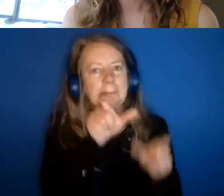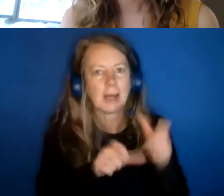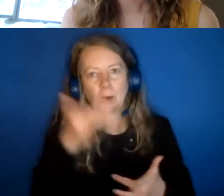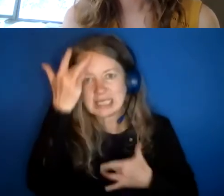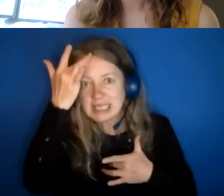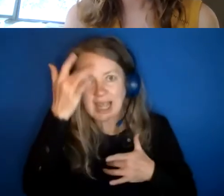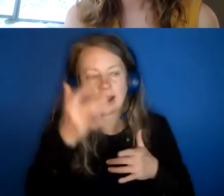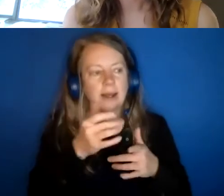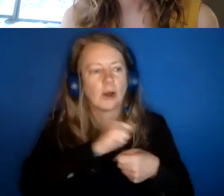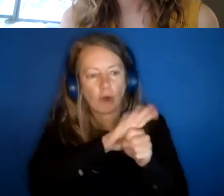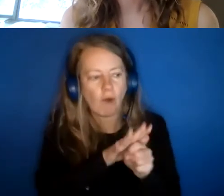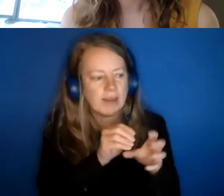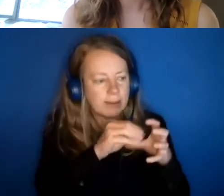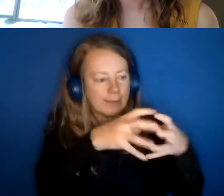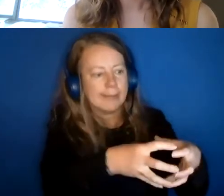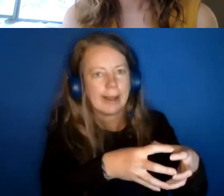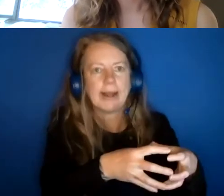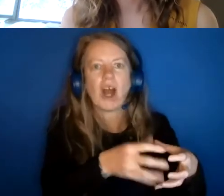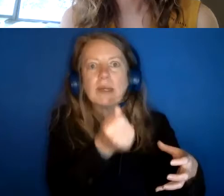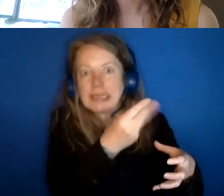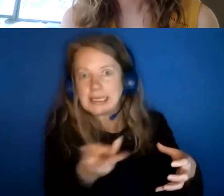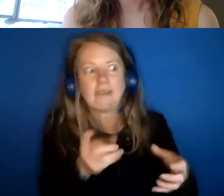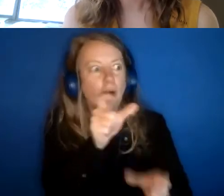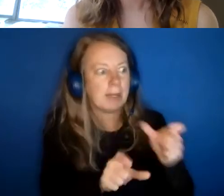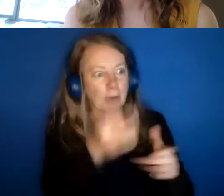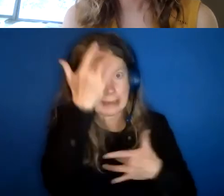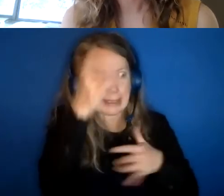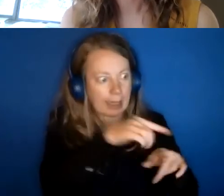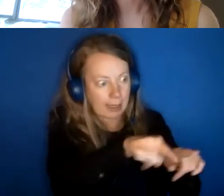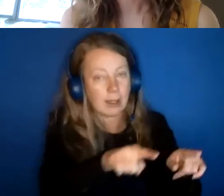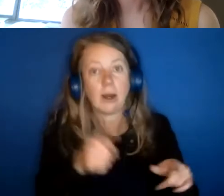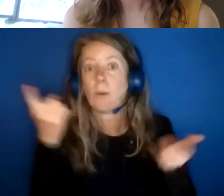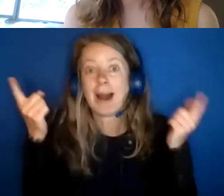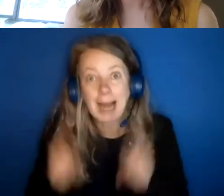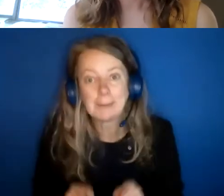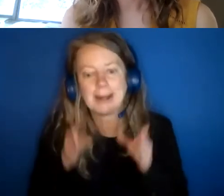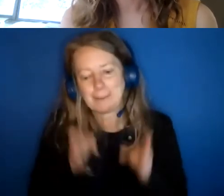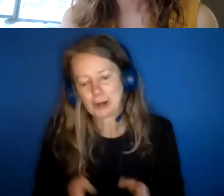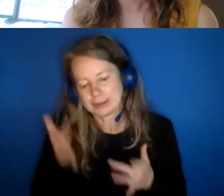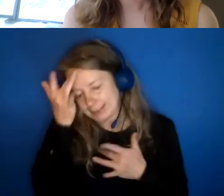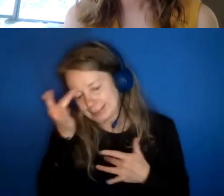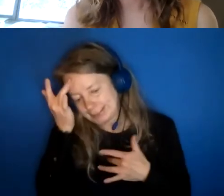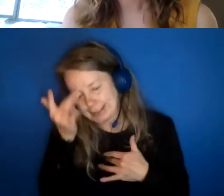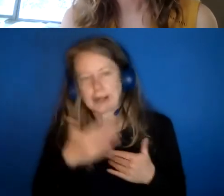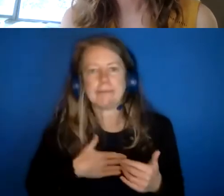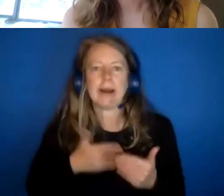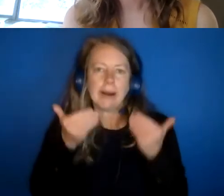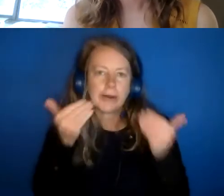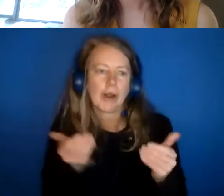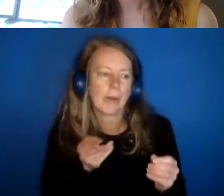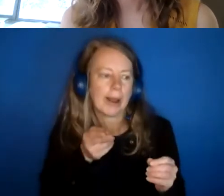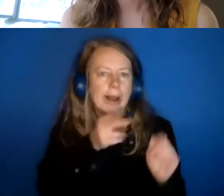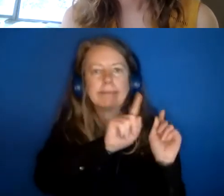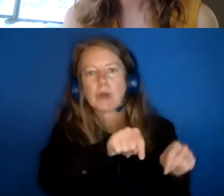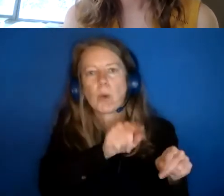that we investigated because somebody went to work sick or went to a family gathering sick or a